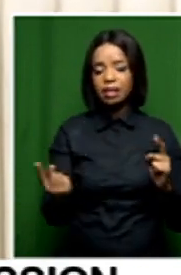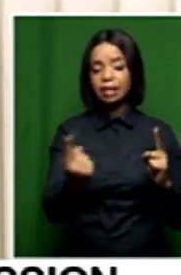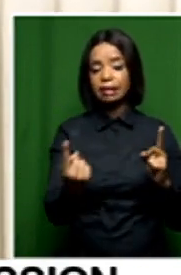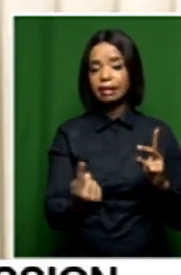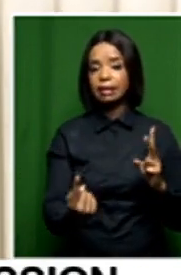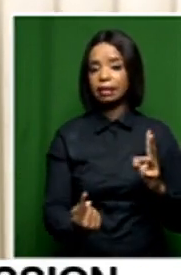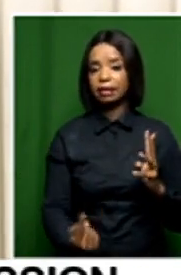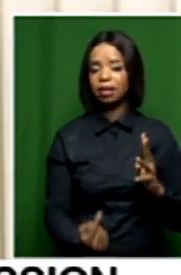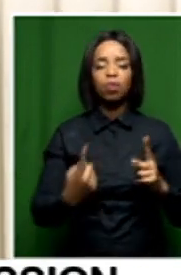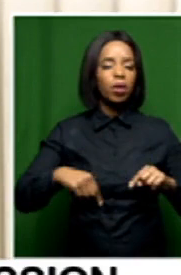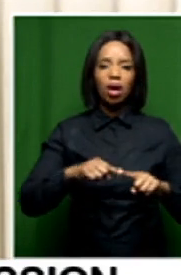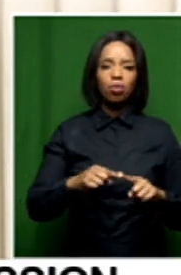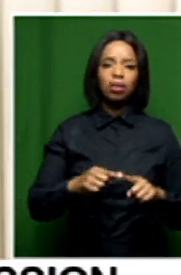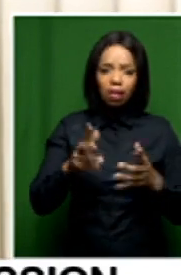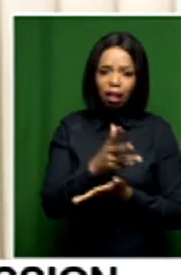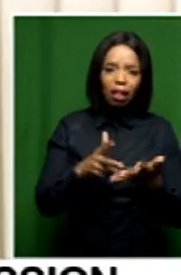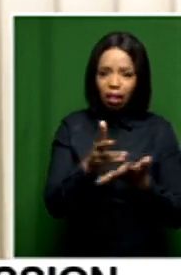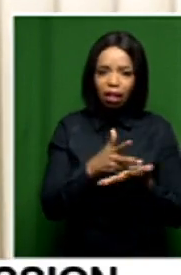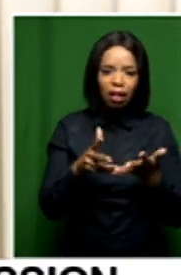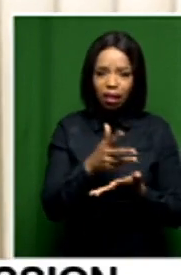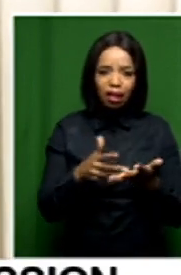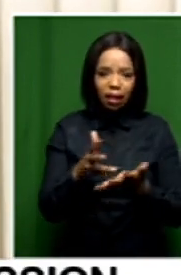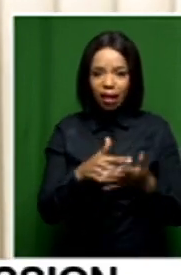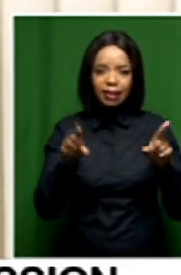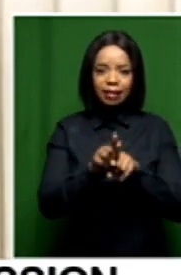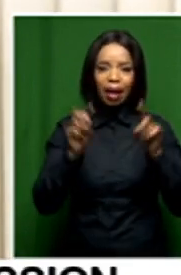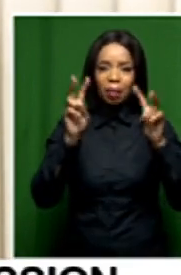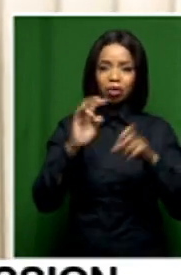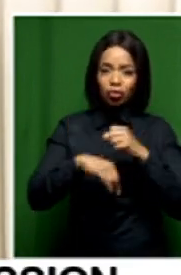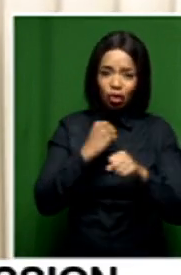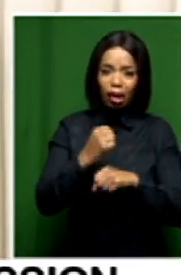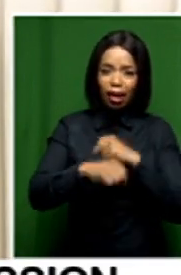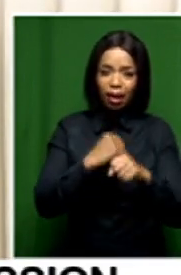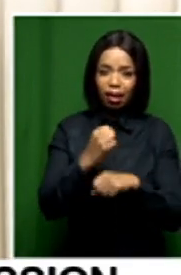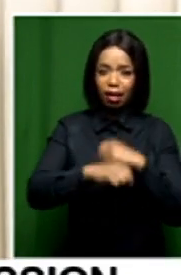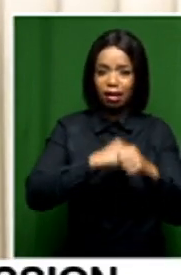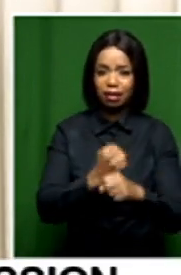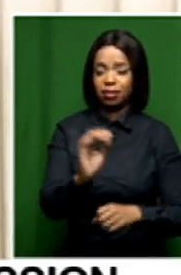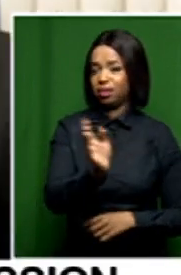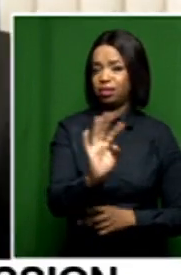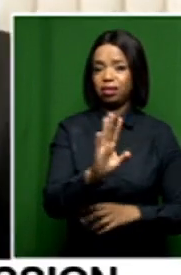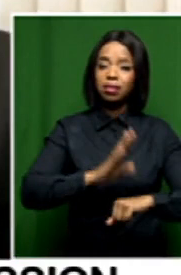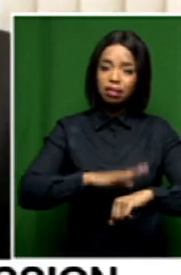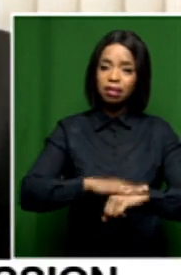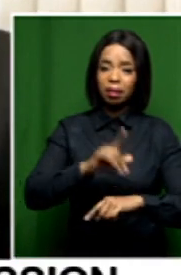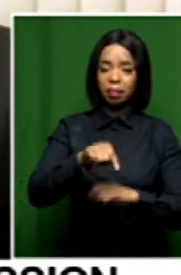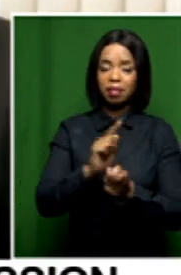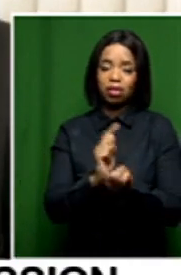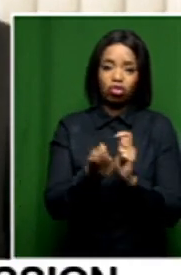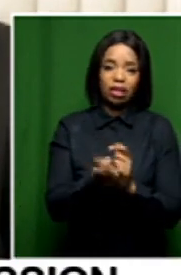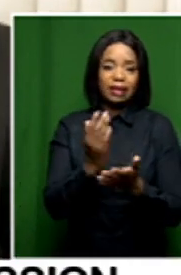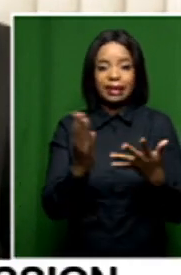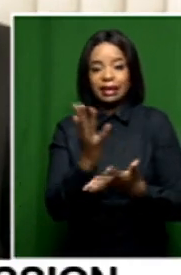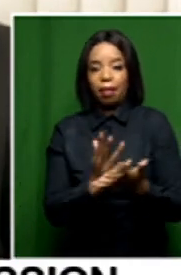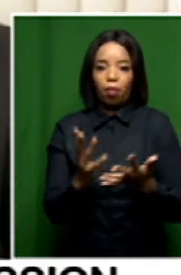about issues for many years to come. The time has come that we need to change somewhere, somehow. So if we